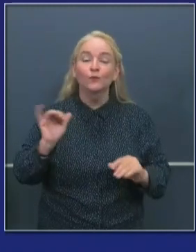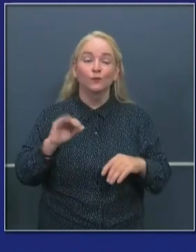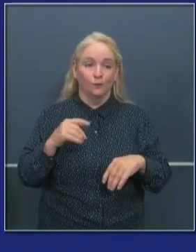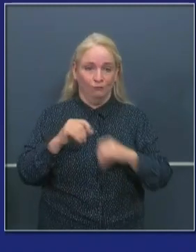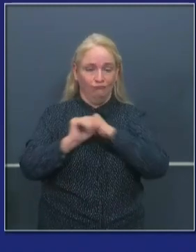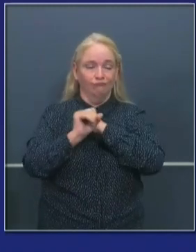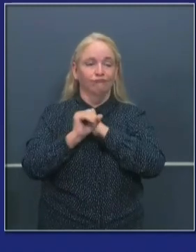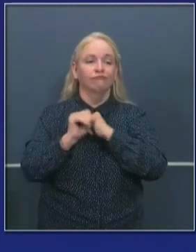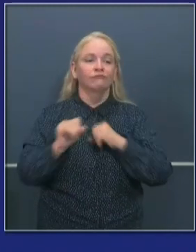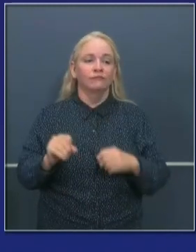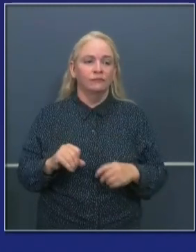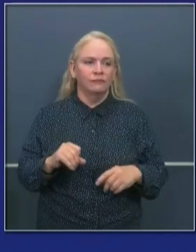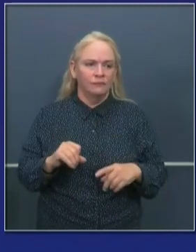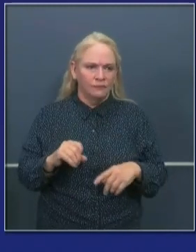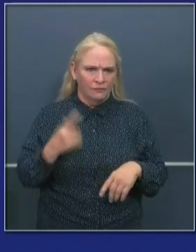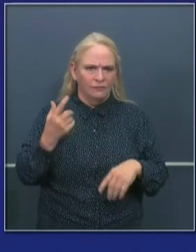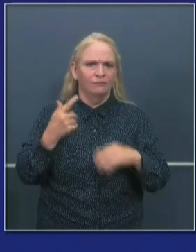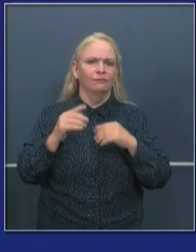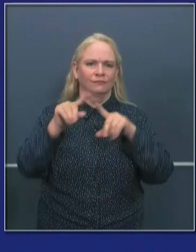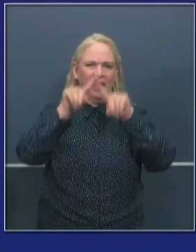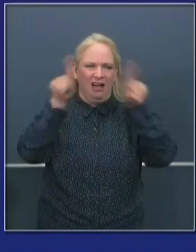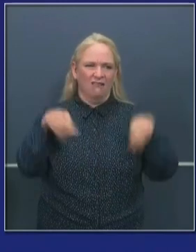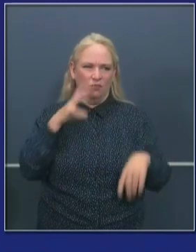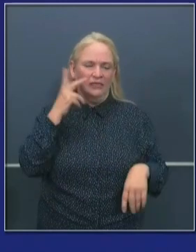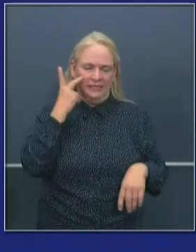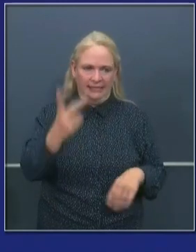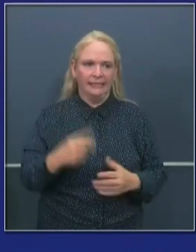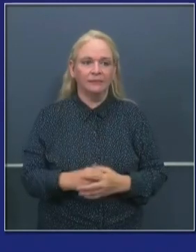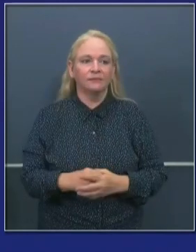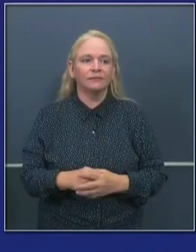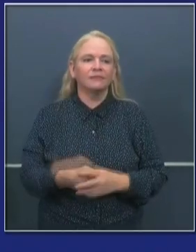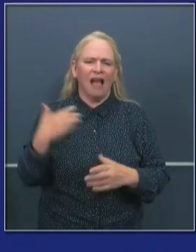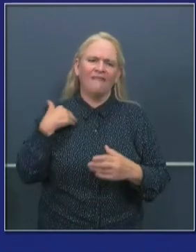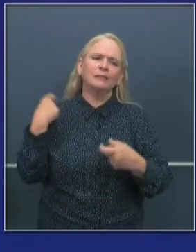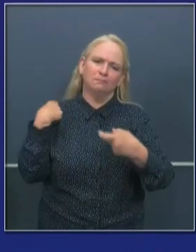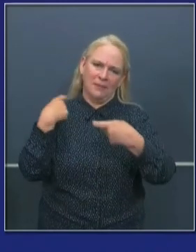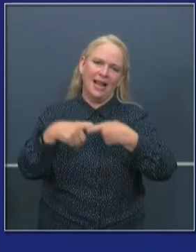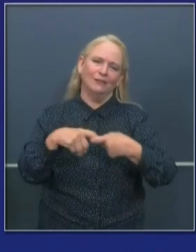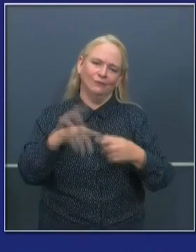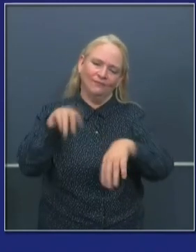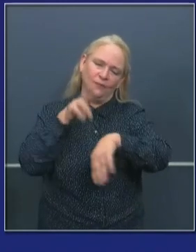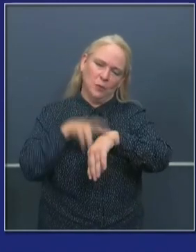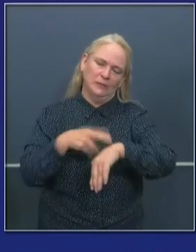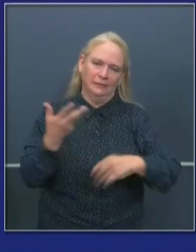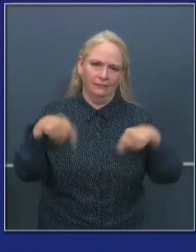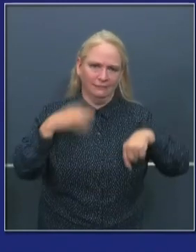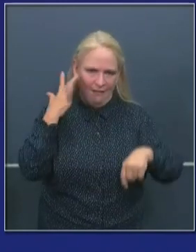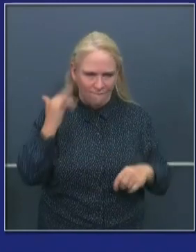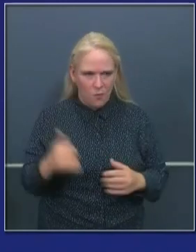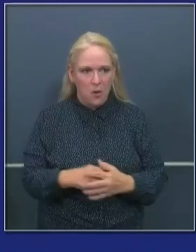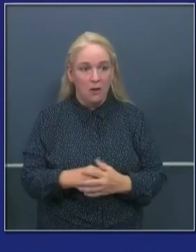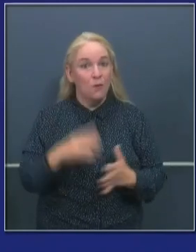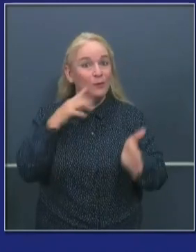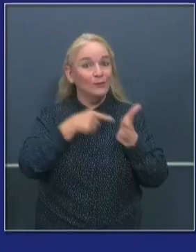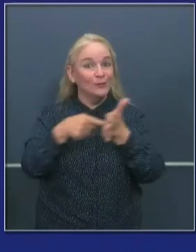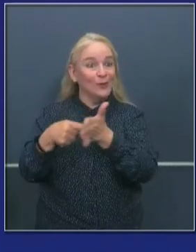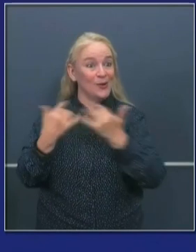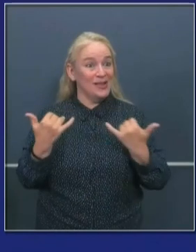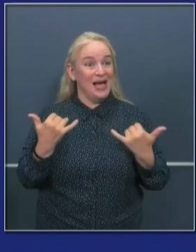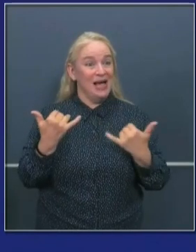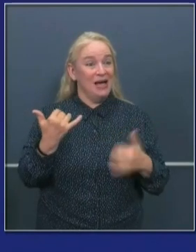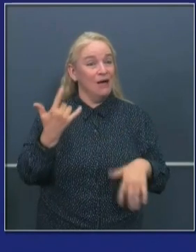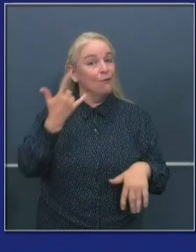other languages, and clearly Spanish. I'll give you a preview of what this public